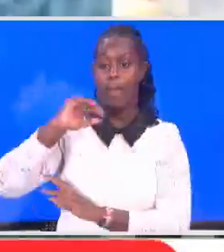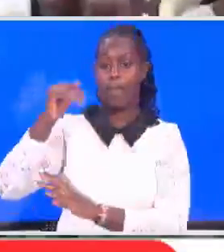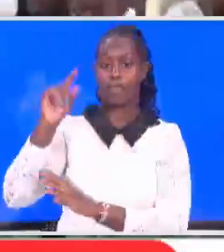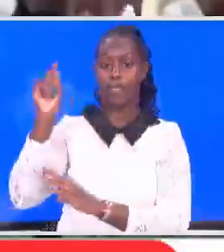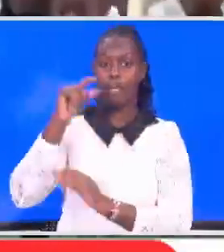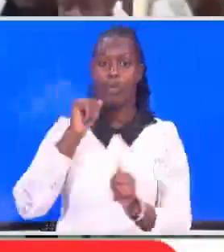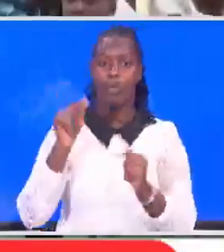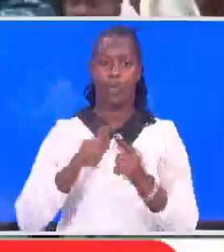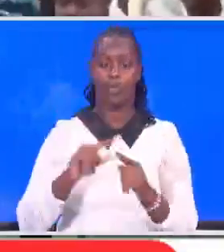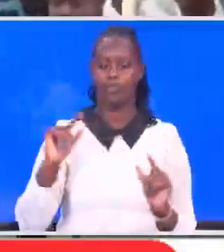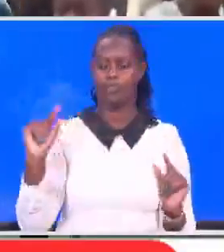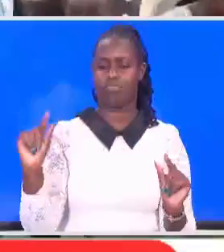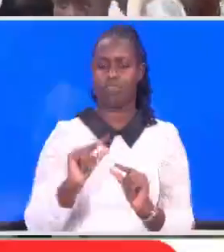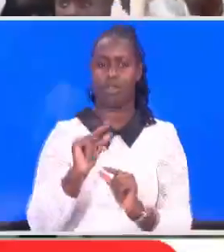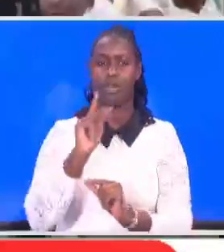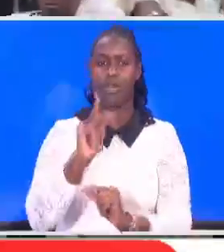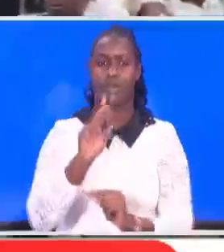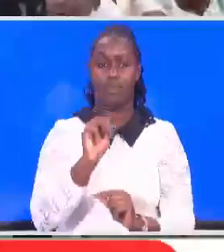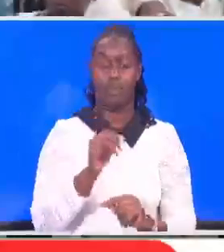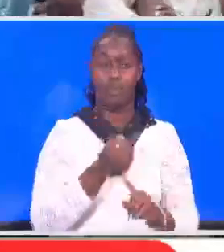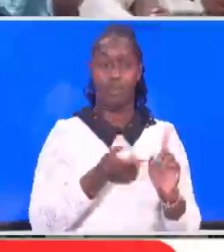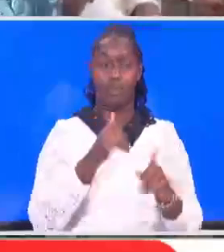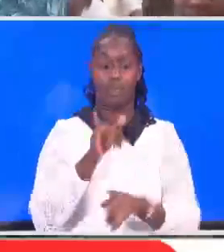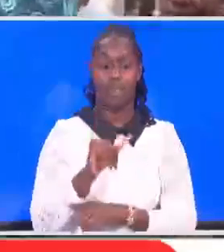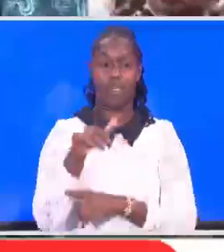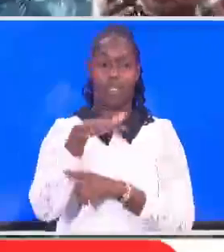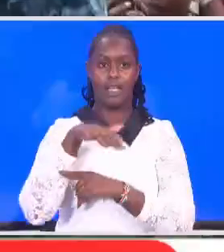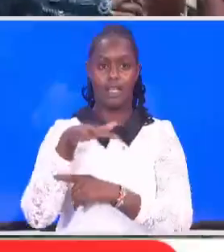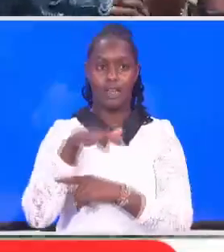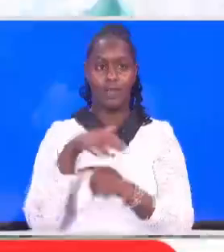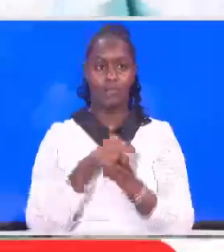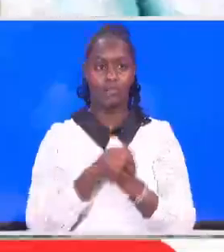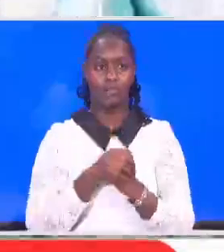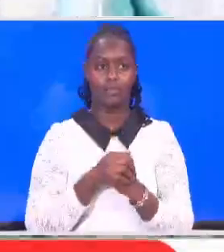kilomita chache kutoka eneo hilo.